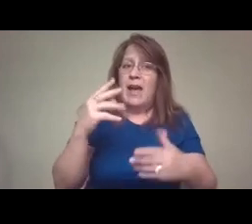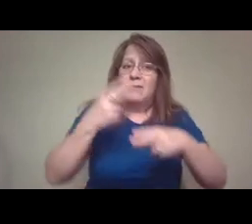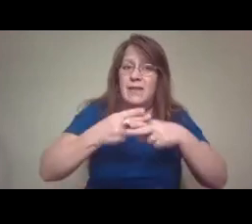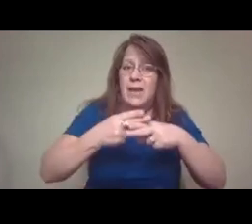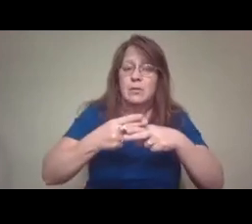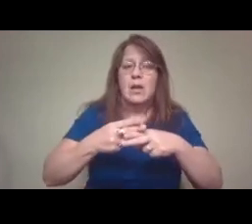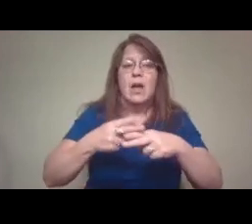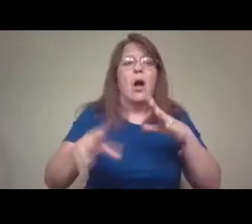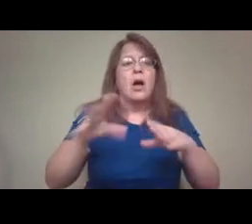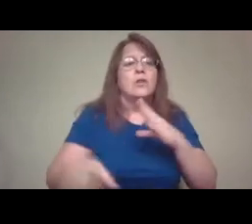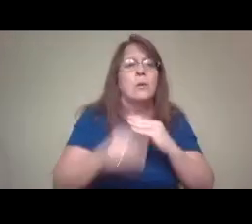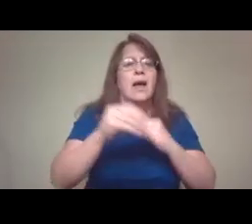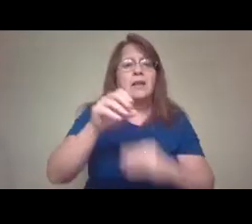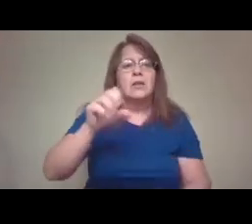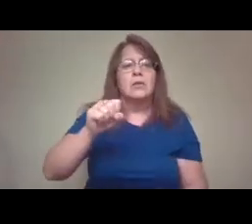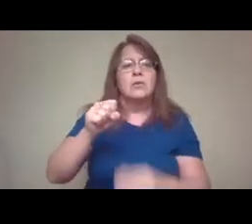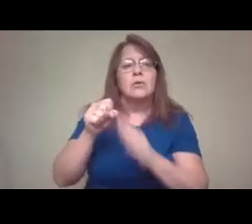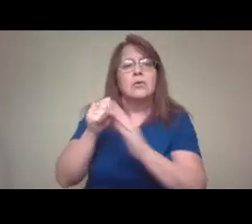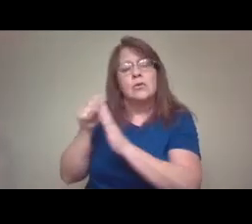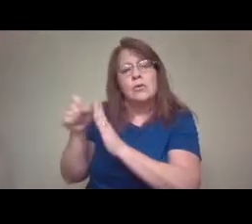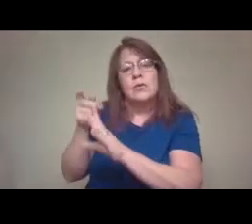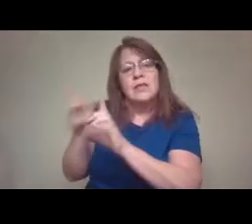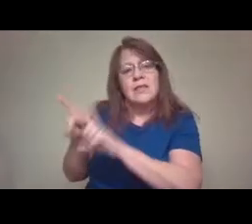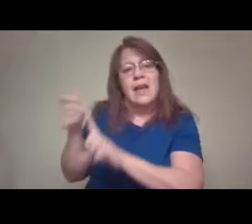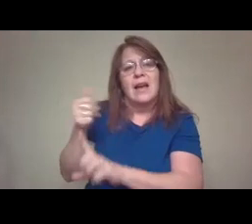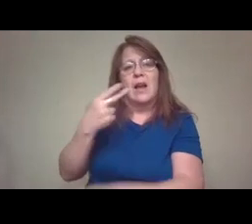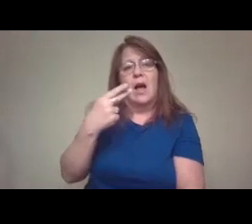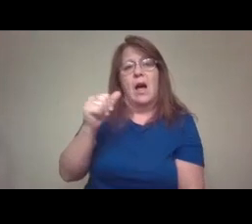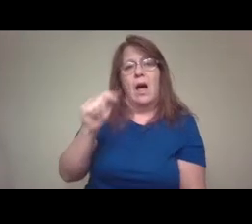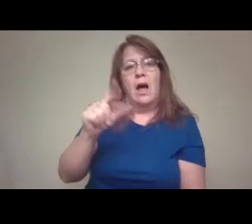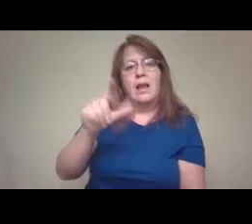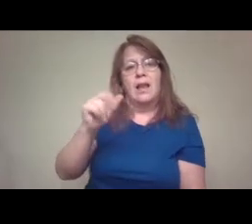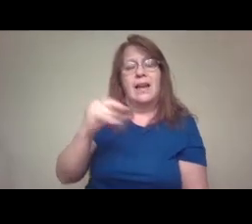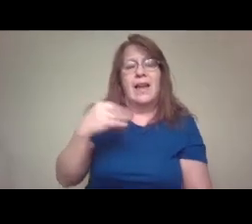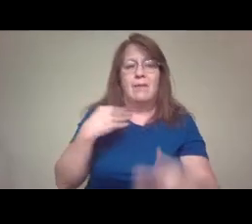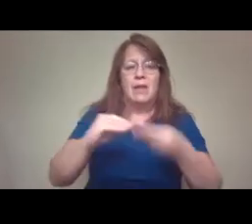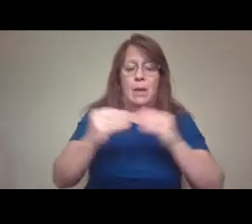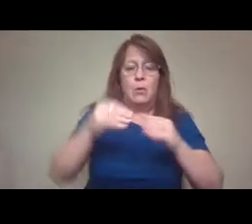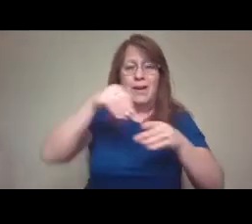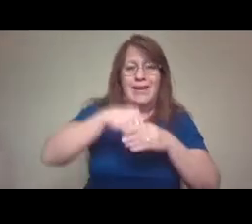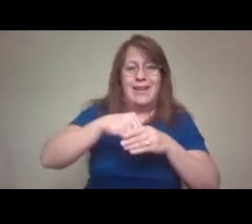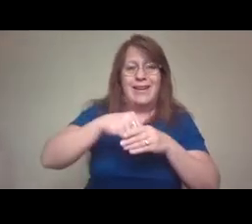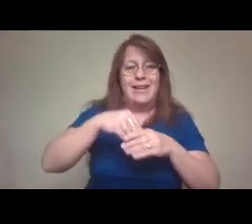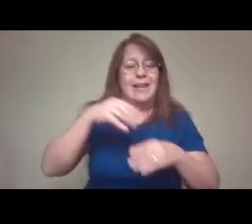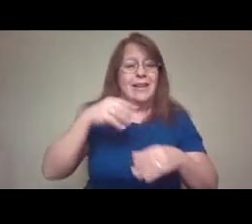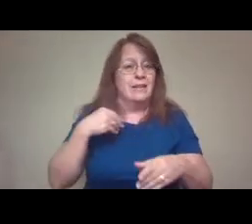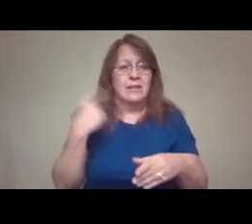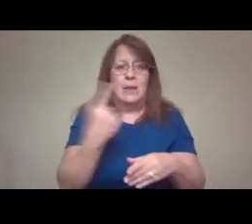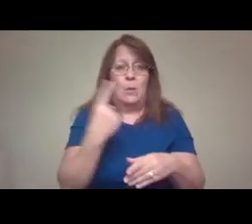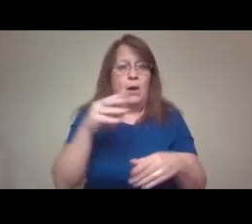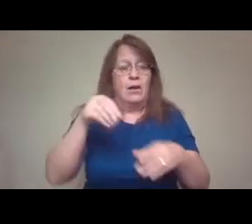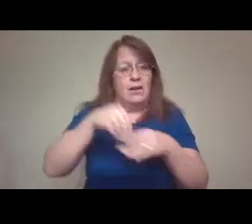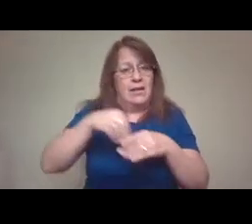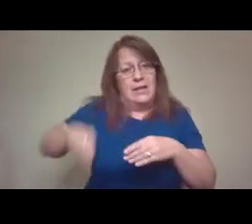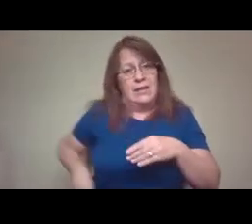too. Have him keep that list in his wallet so he always knows where to turn. Make sure your home is safe. If you have pills she could use to